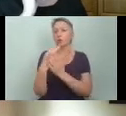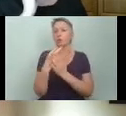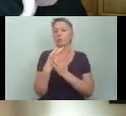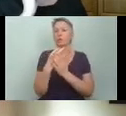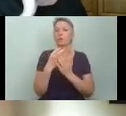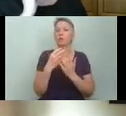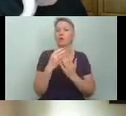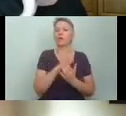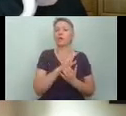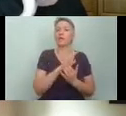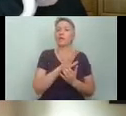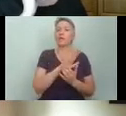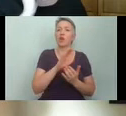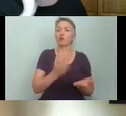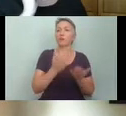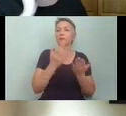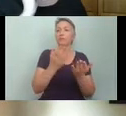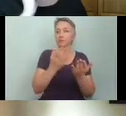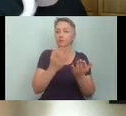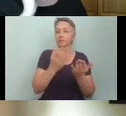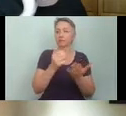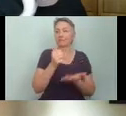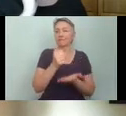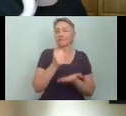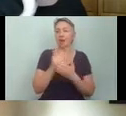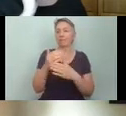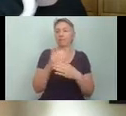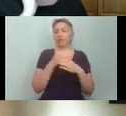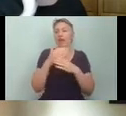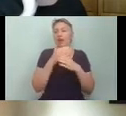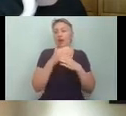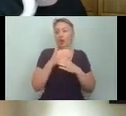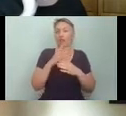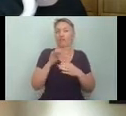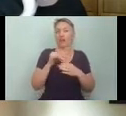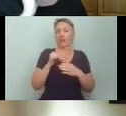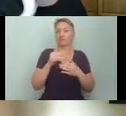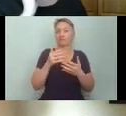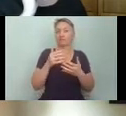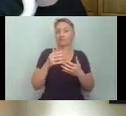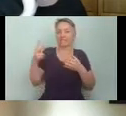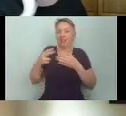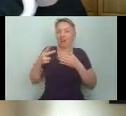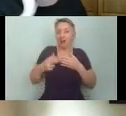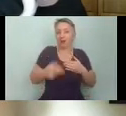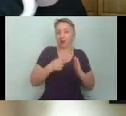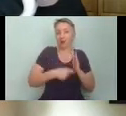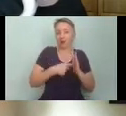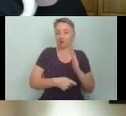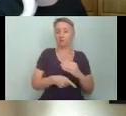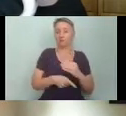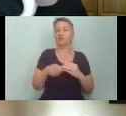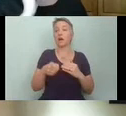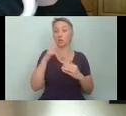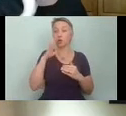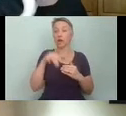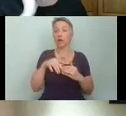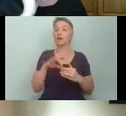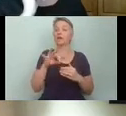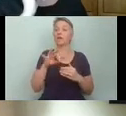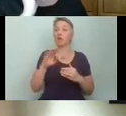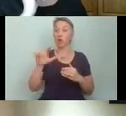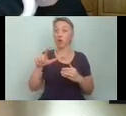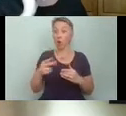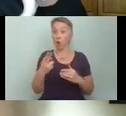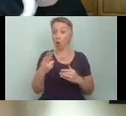recommendations they may make to help share in the cost savings. As you know, we furloughed certain staff across